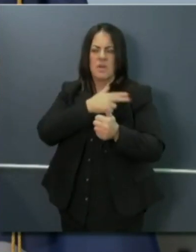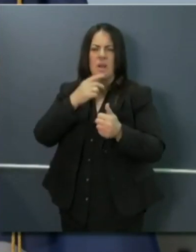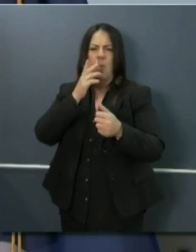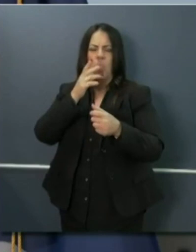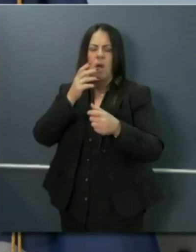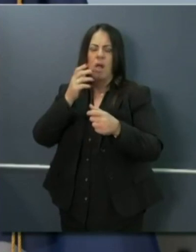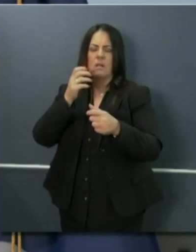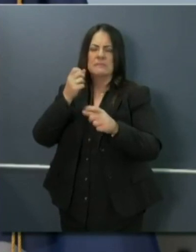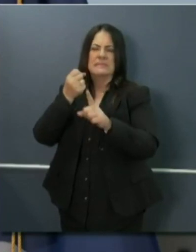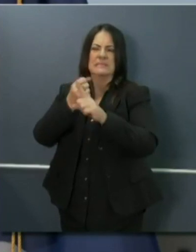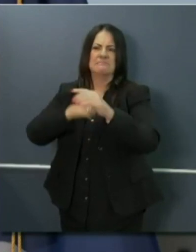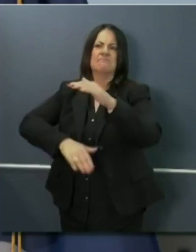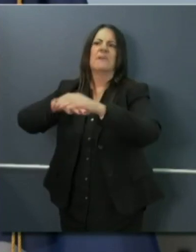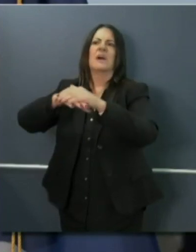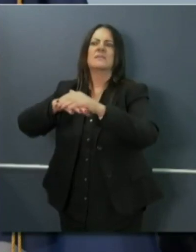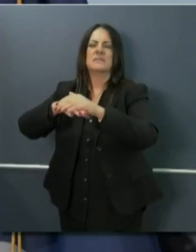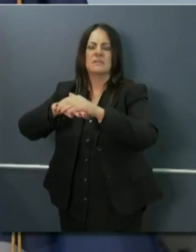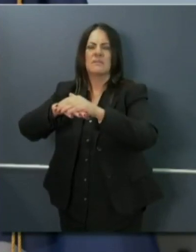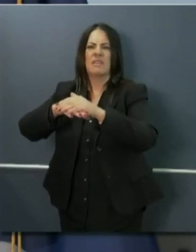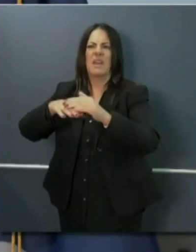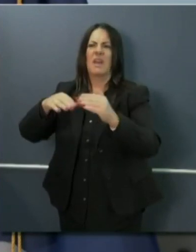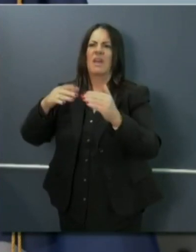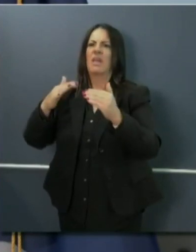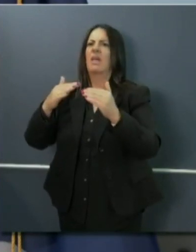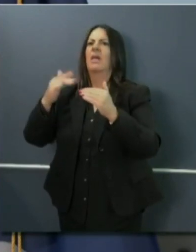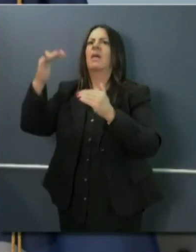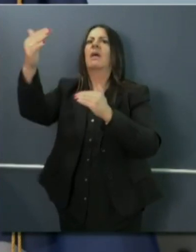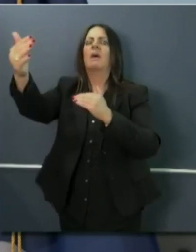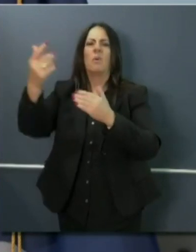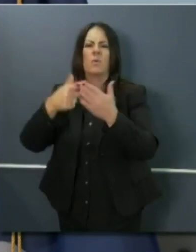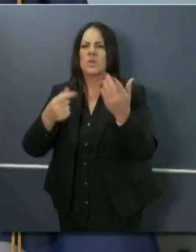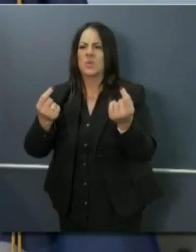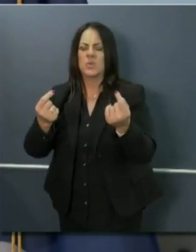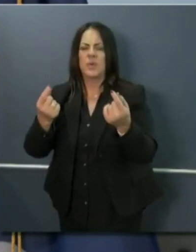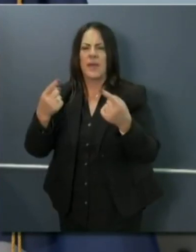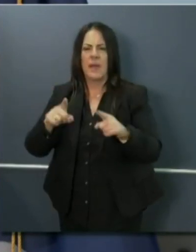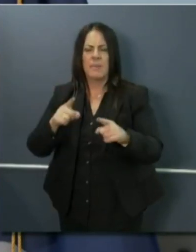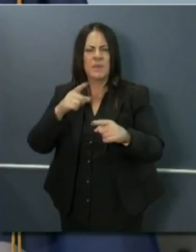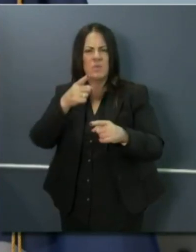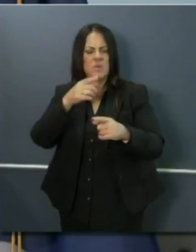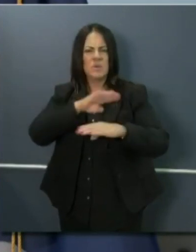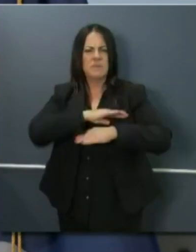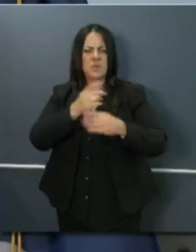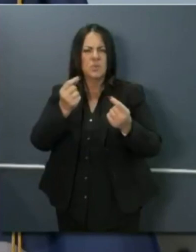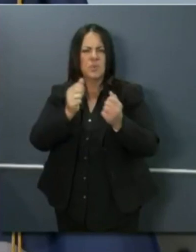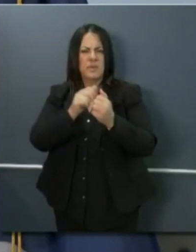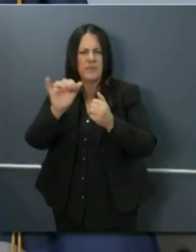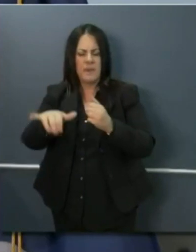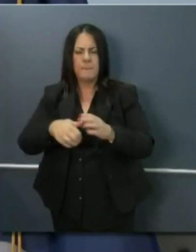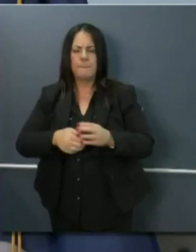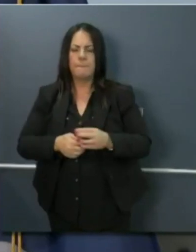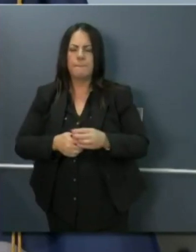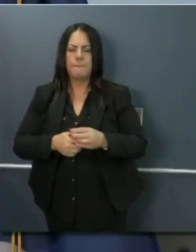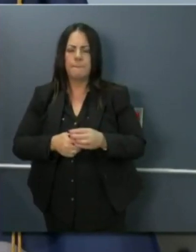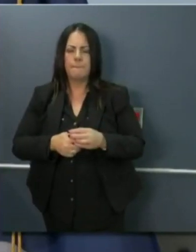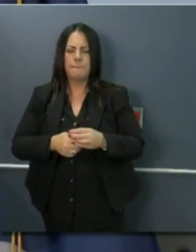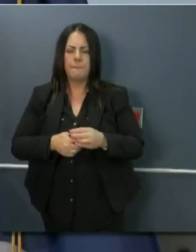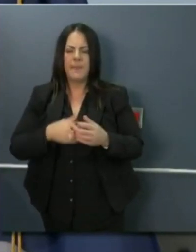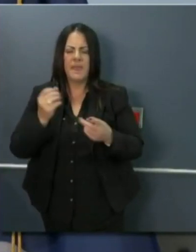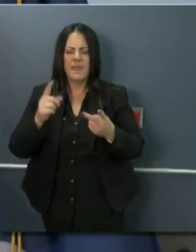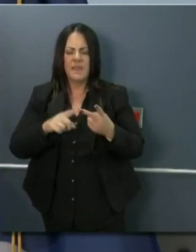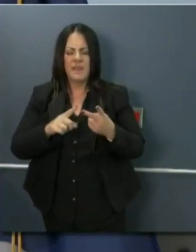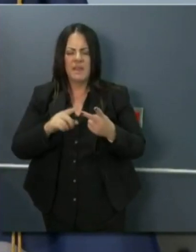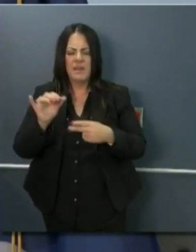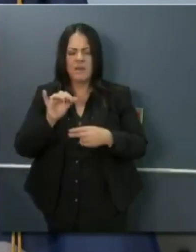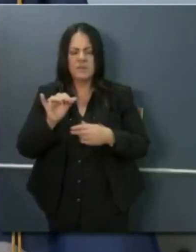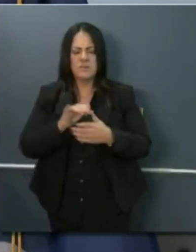be overwhelmed? Roughly, if you can't provide a specific date, when roughly would that happen? And then just one more thing to